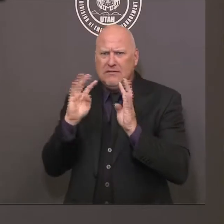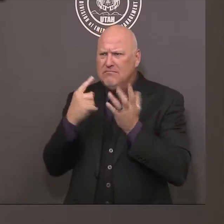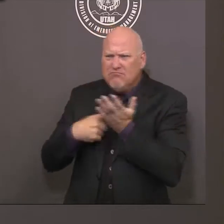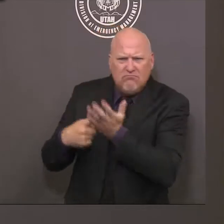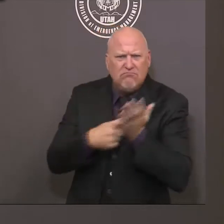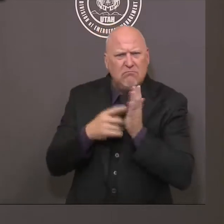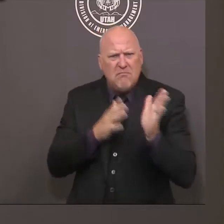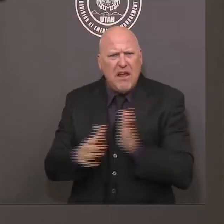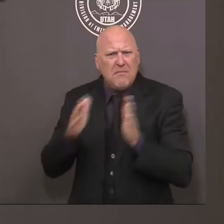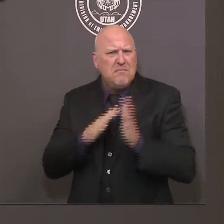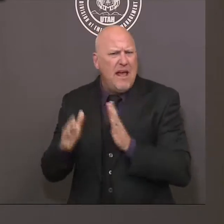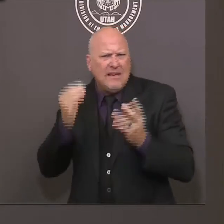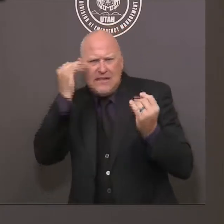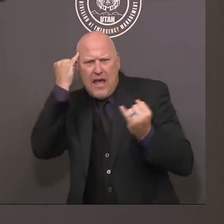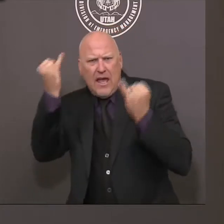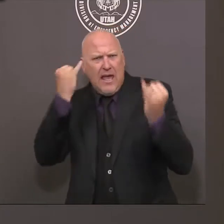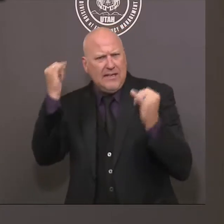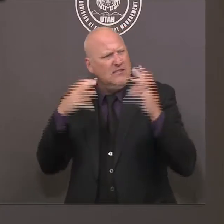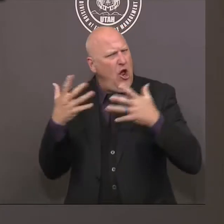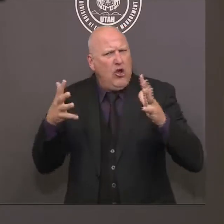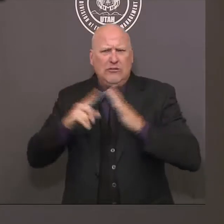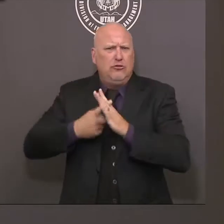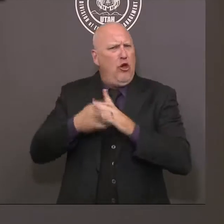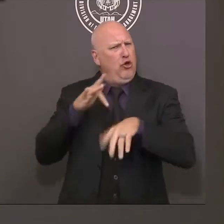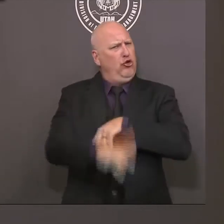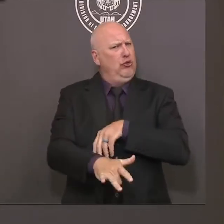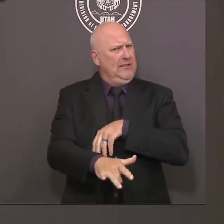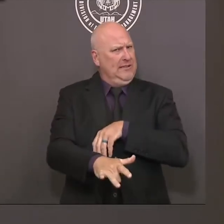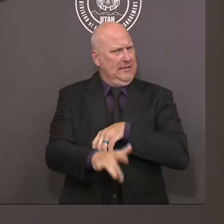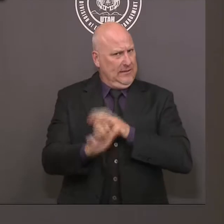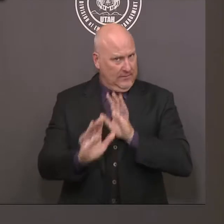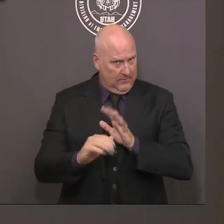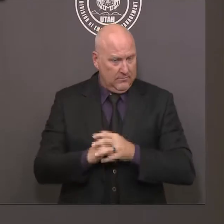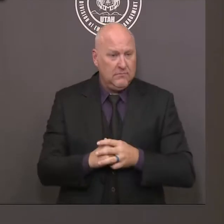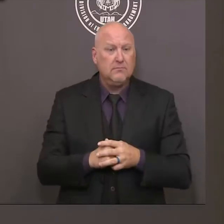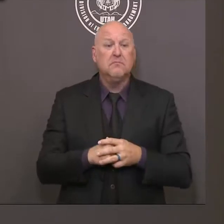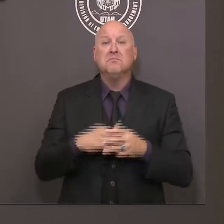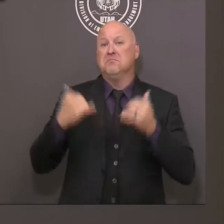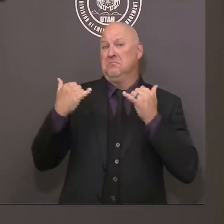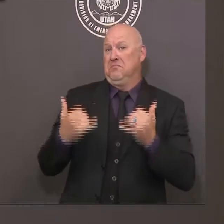recovery. And today we're going to unveil a new plan.